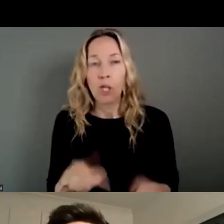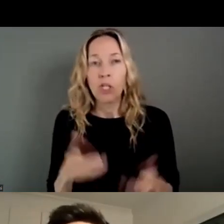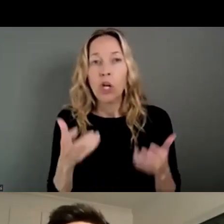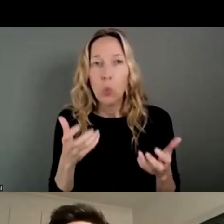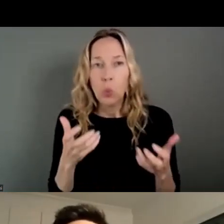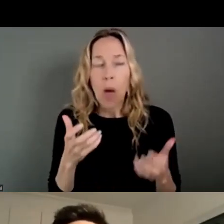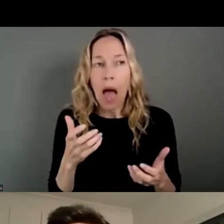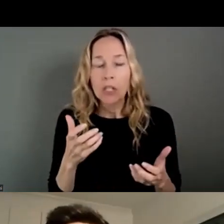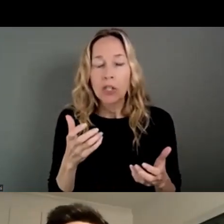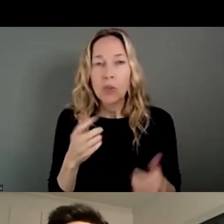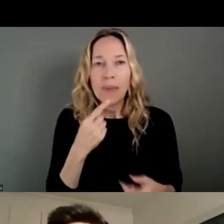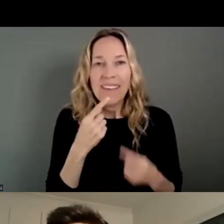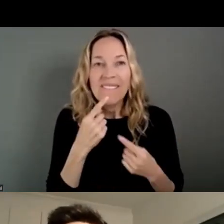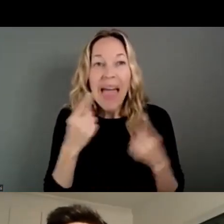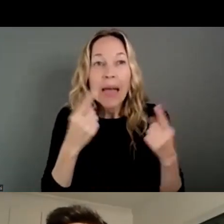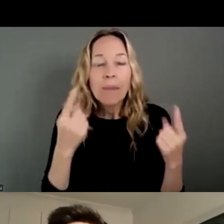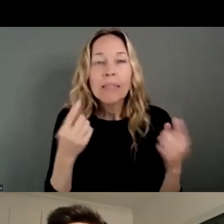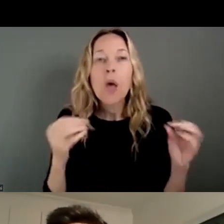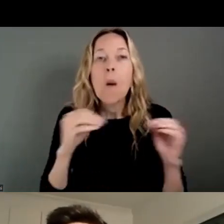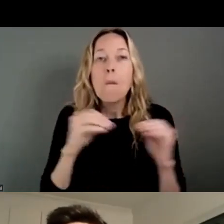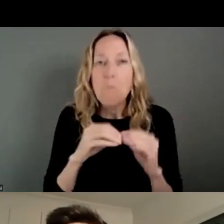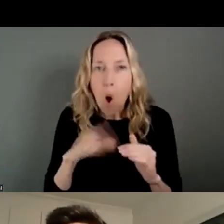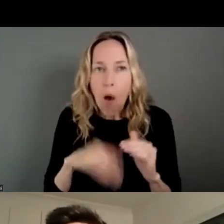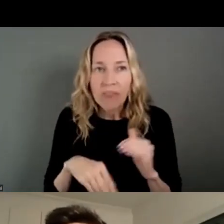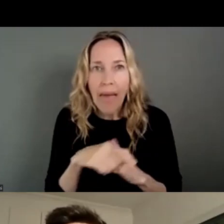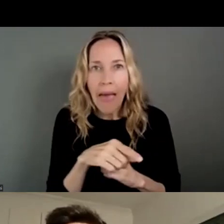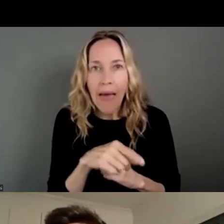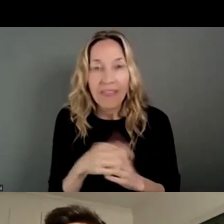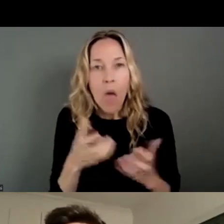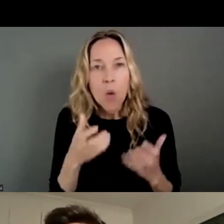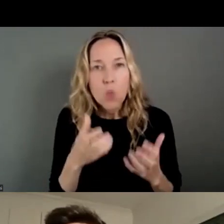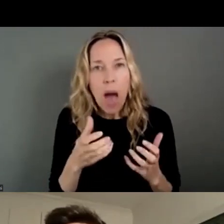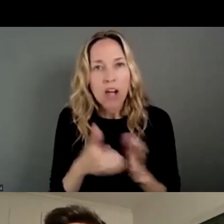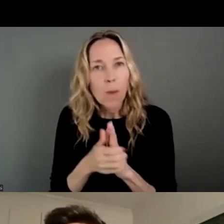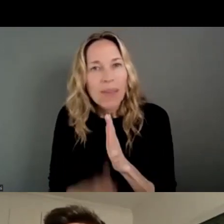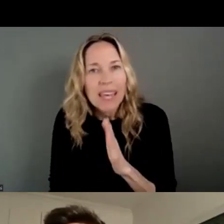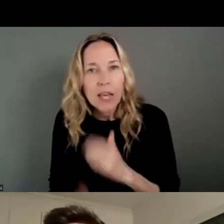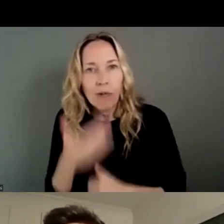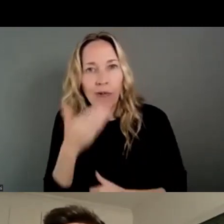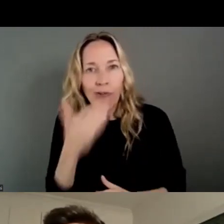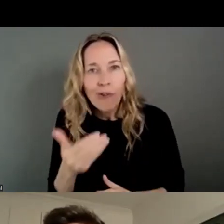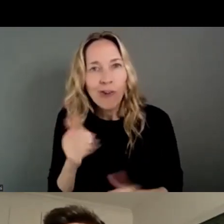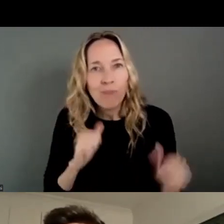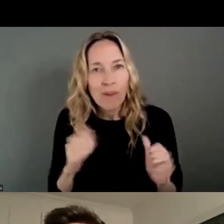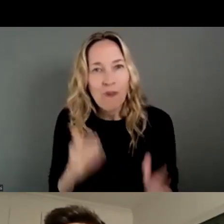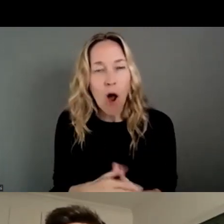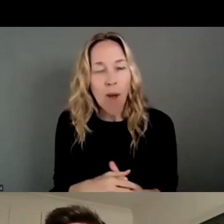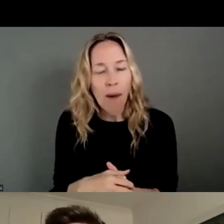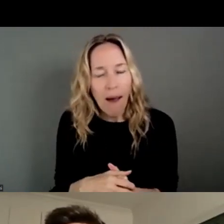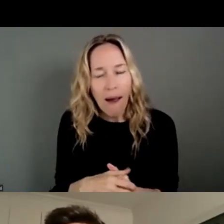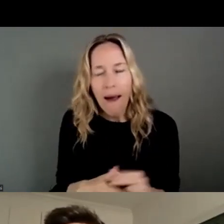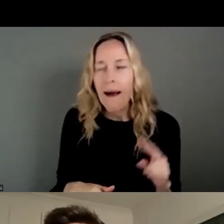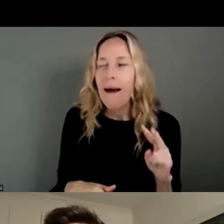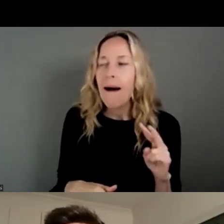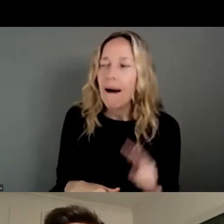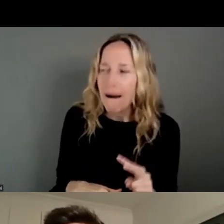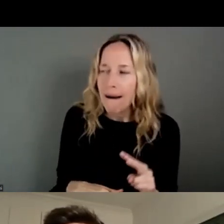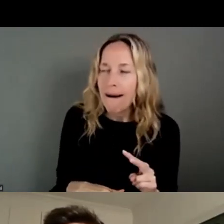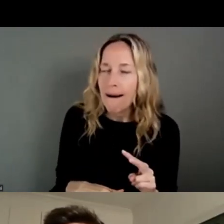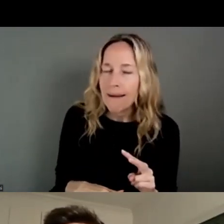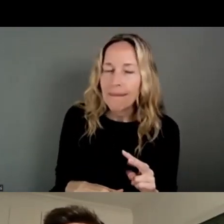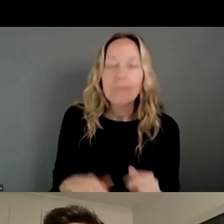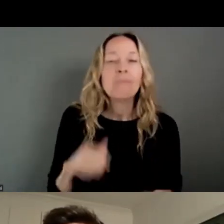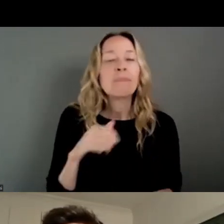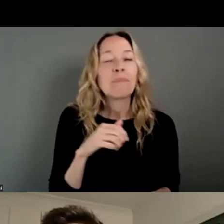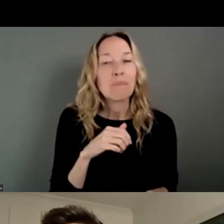good. And when she said that, it made all the sense in the world to me, because there were things